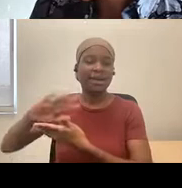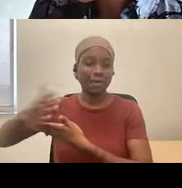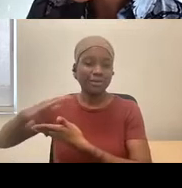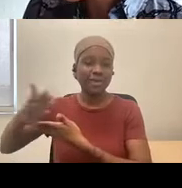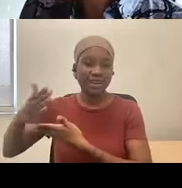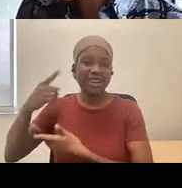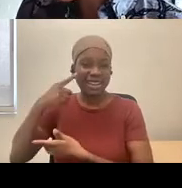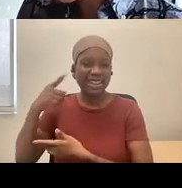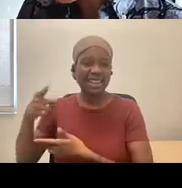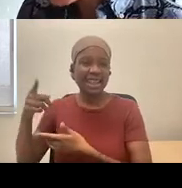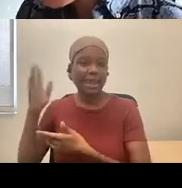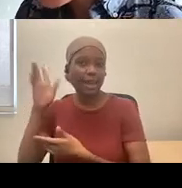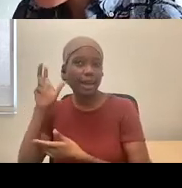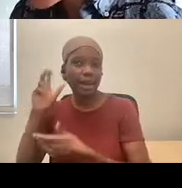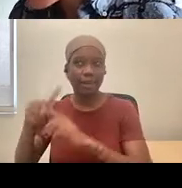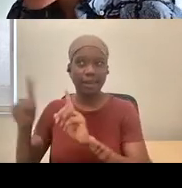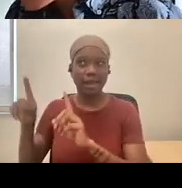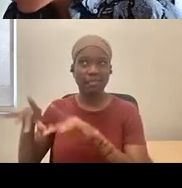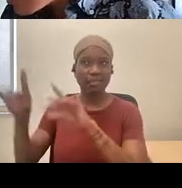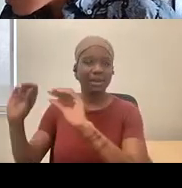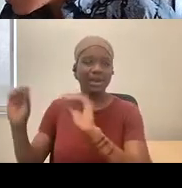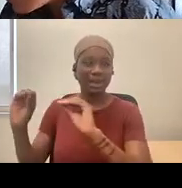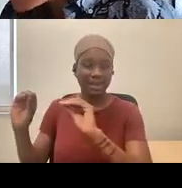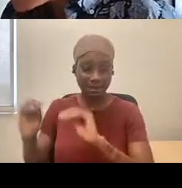I put a picture here. There are some